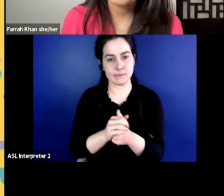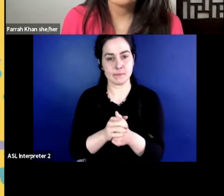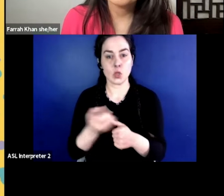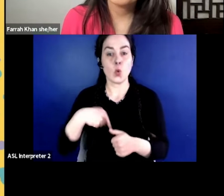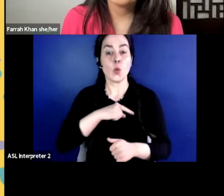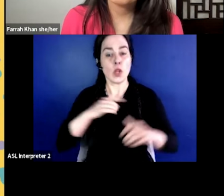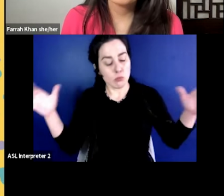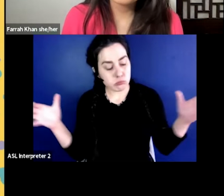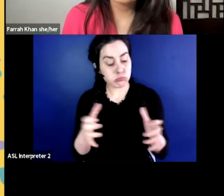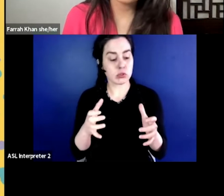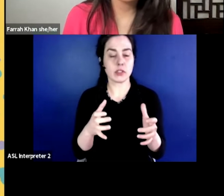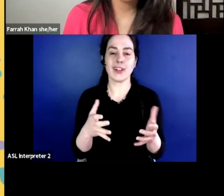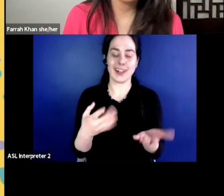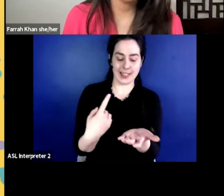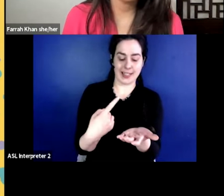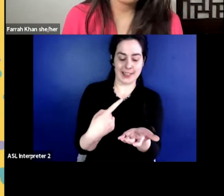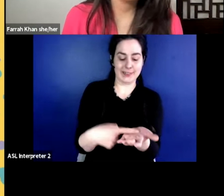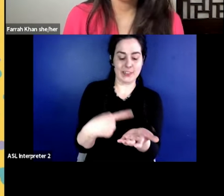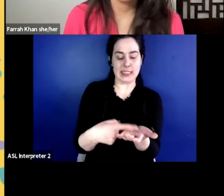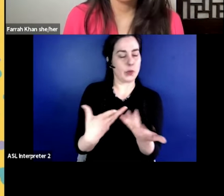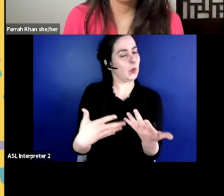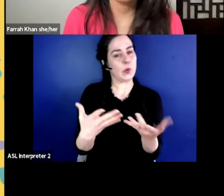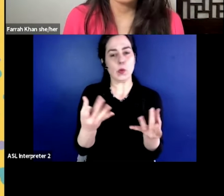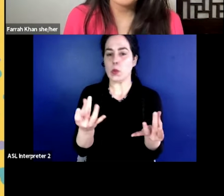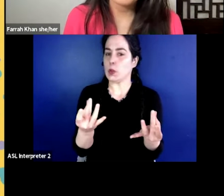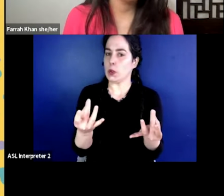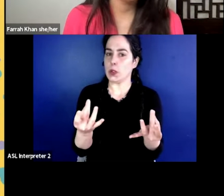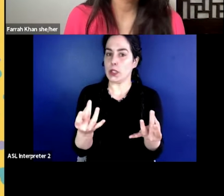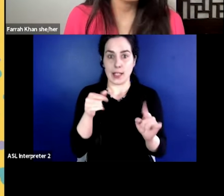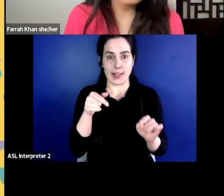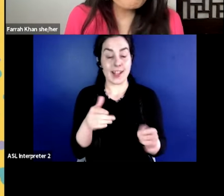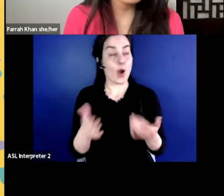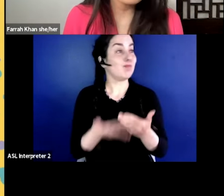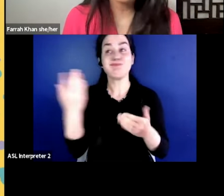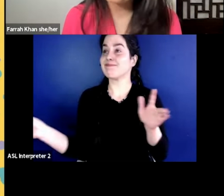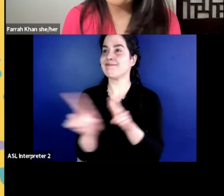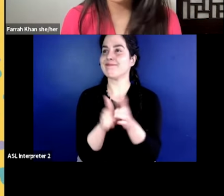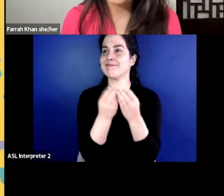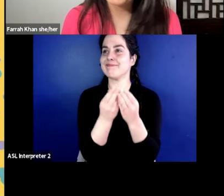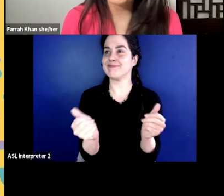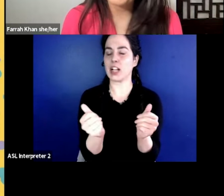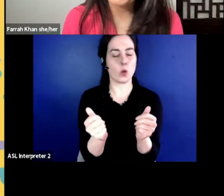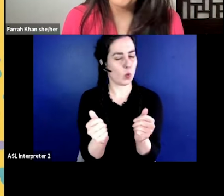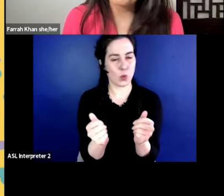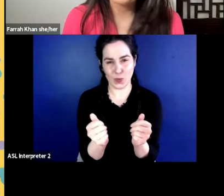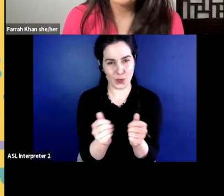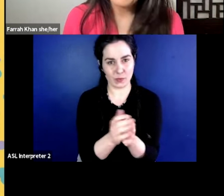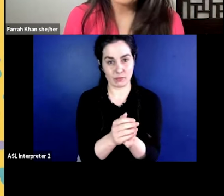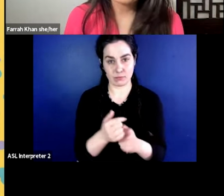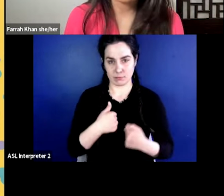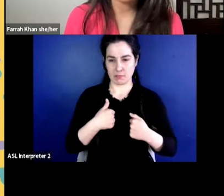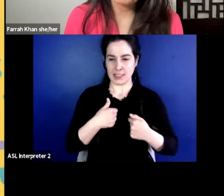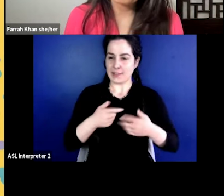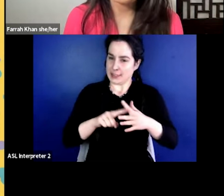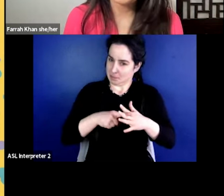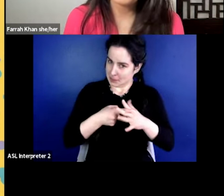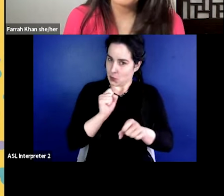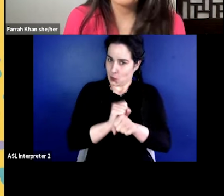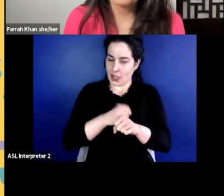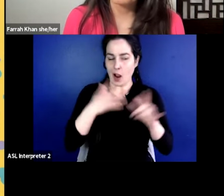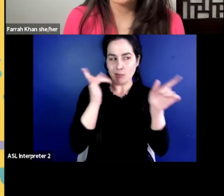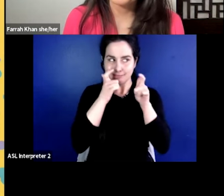hard conversations. This is not an easy come fix it. You know, I had a little bit of arrogance when I started my job at